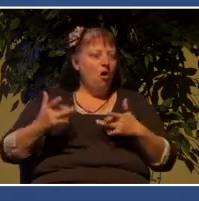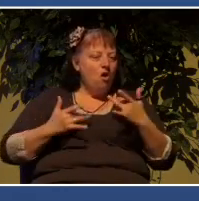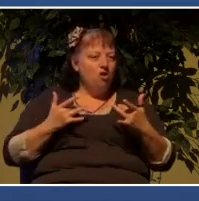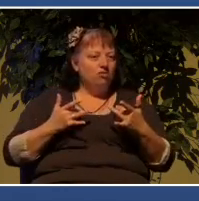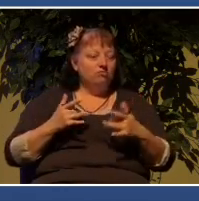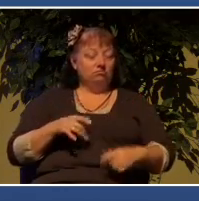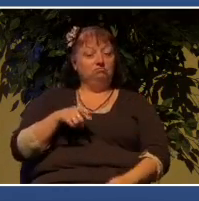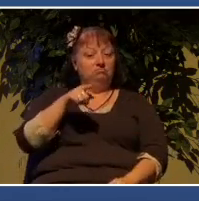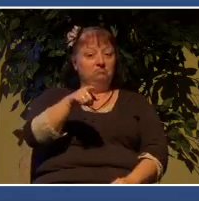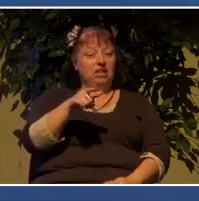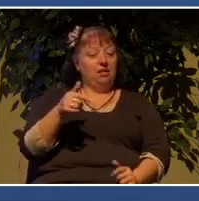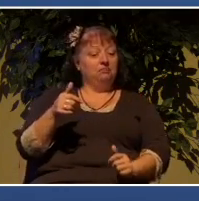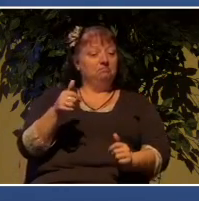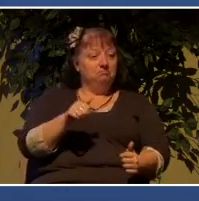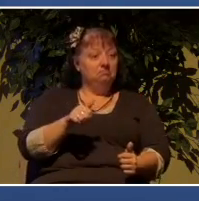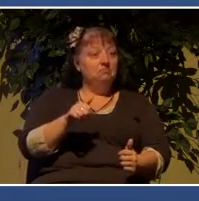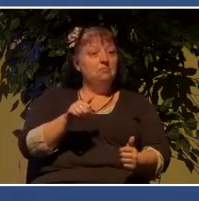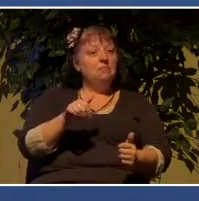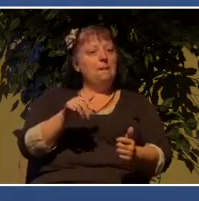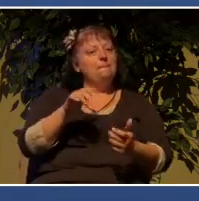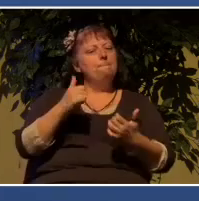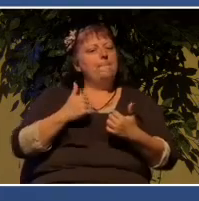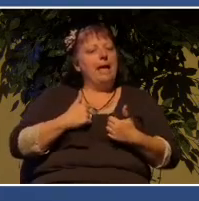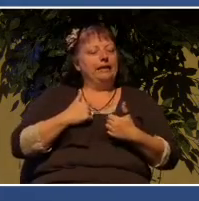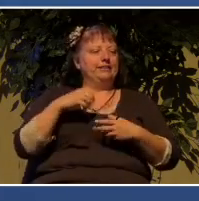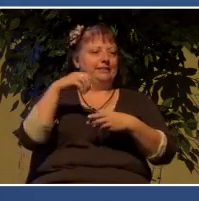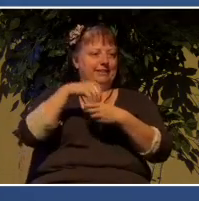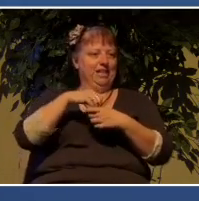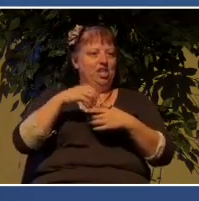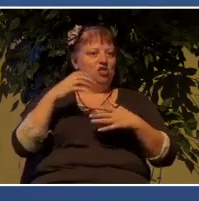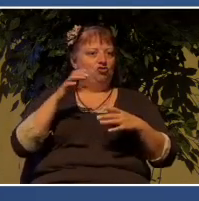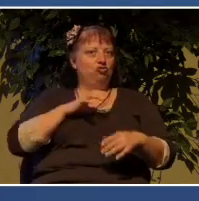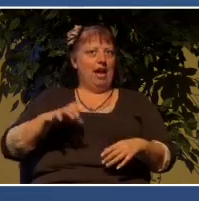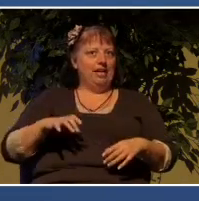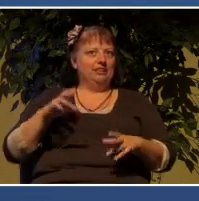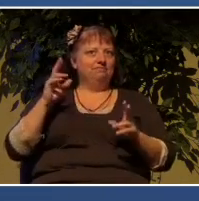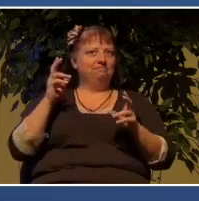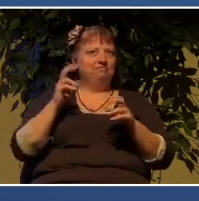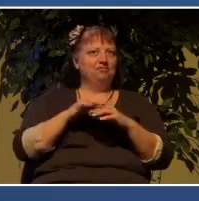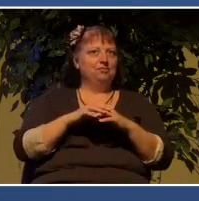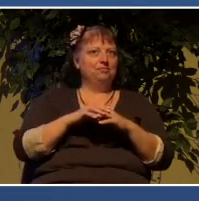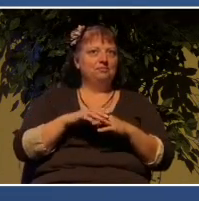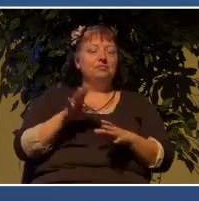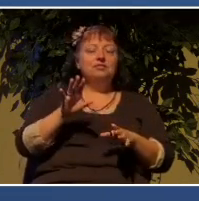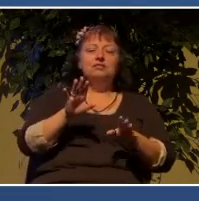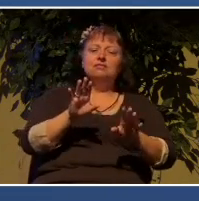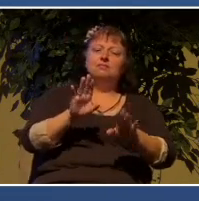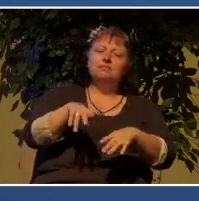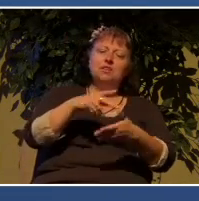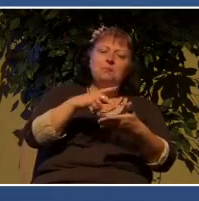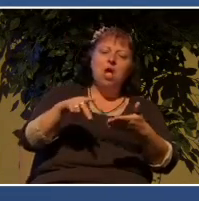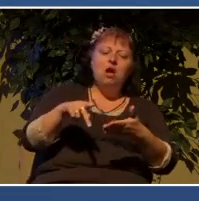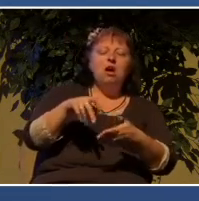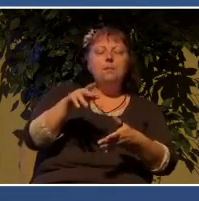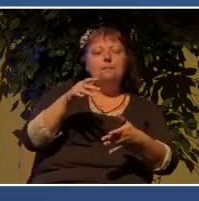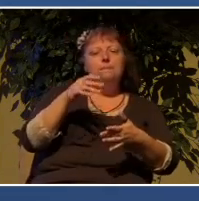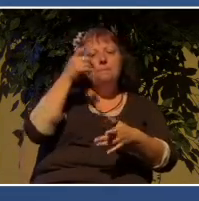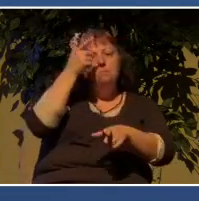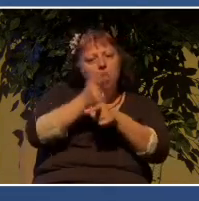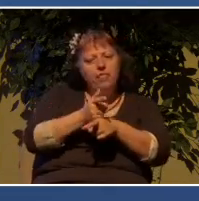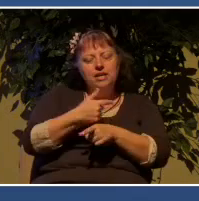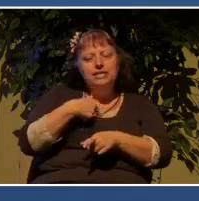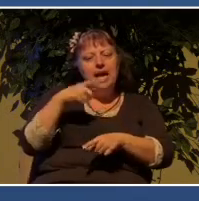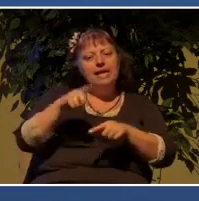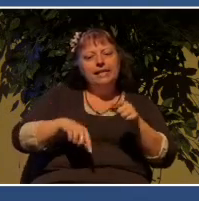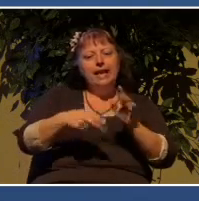in Christ. He talks about that a chapter or two later on, 1 Corinthians 3:1. Brothers, I could not address you as spiritual,